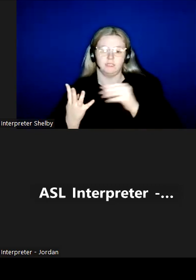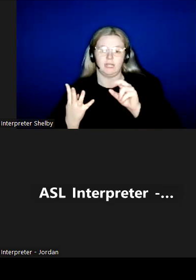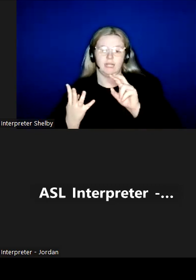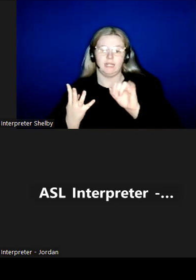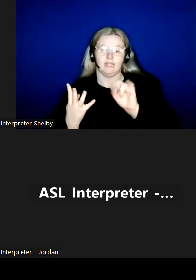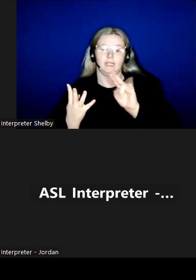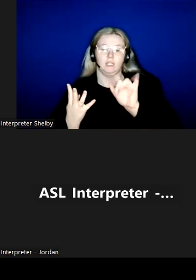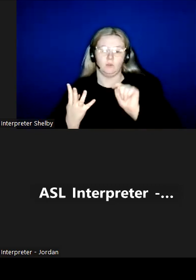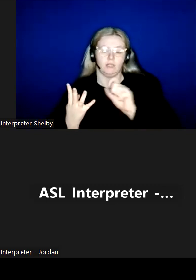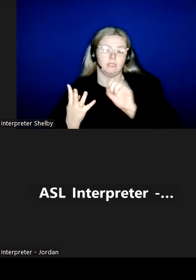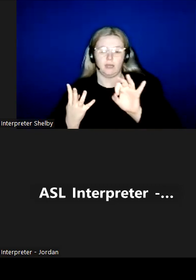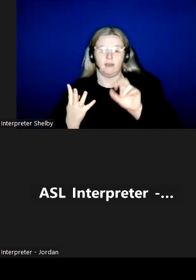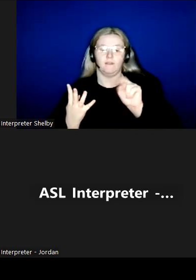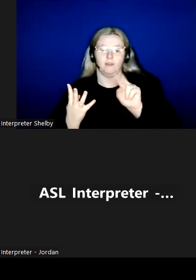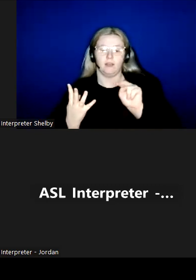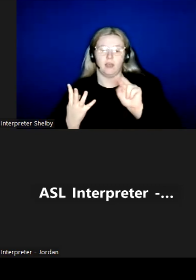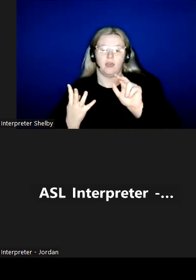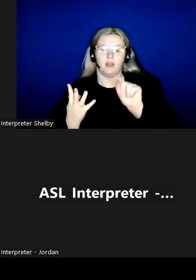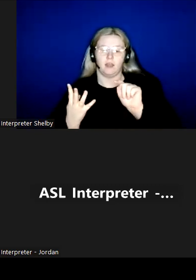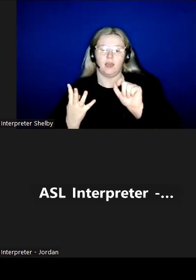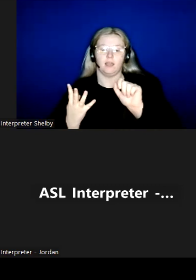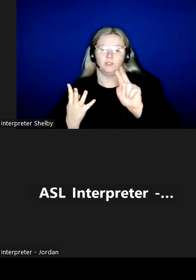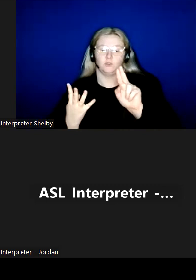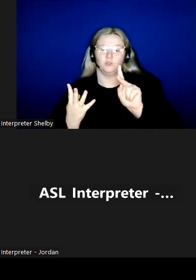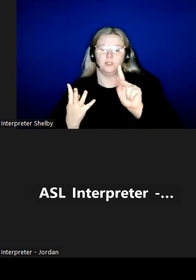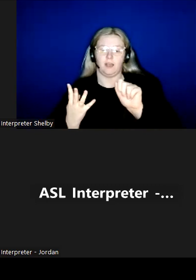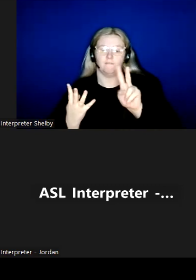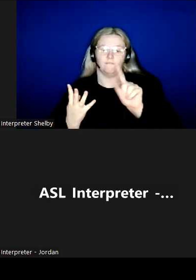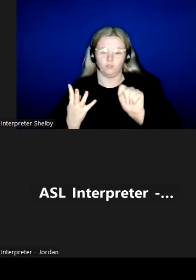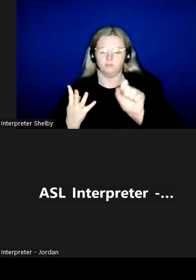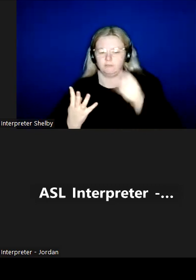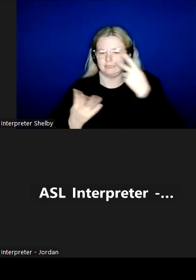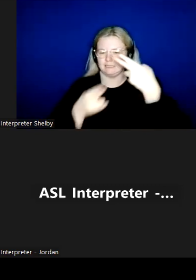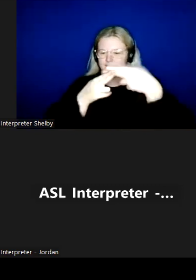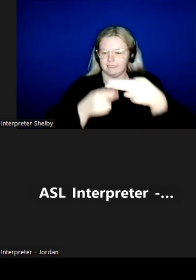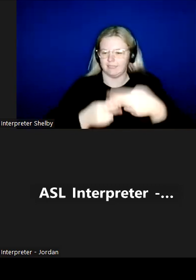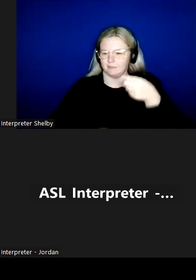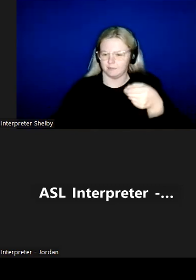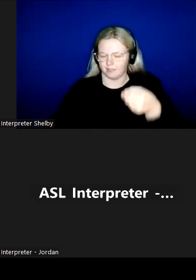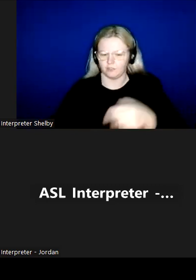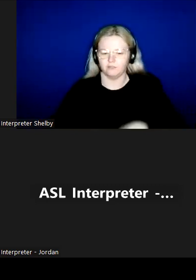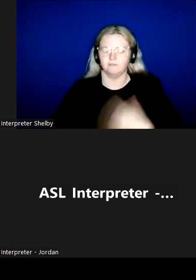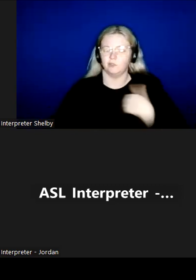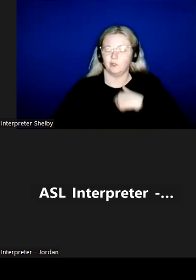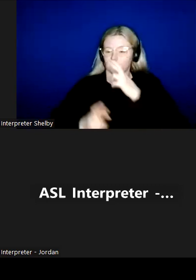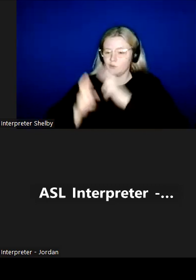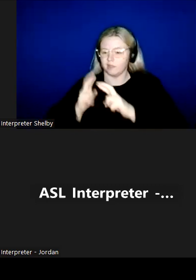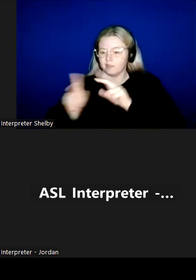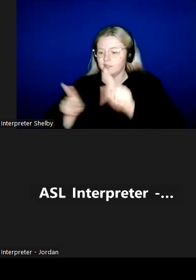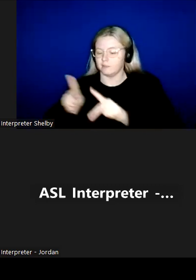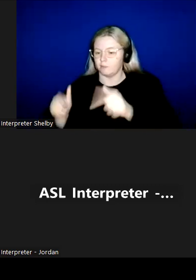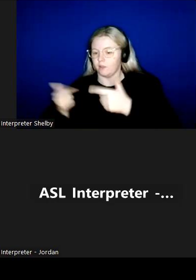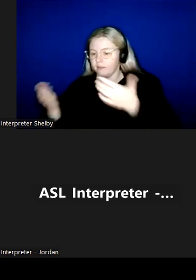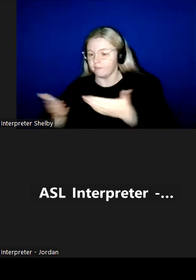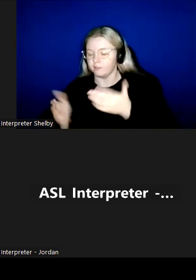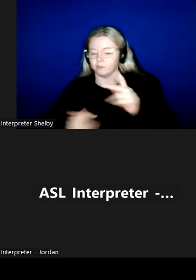We recognize all First Peoples who were here before us, those who live with us now, and the 7